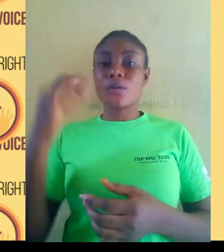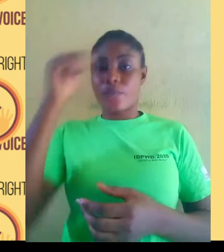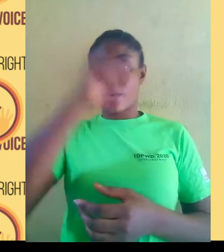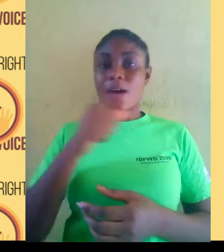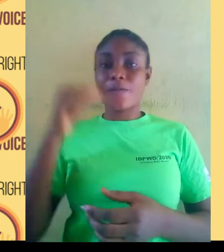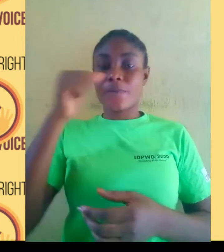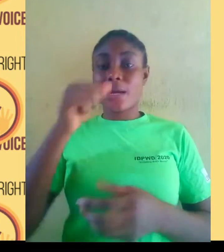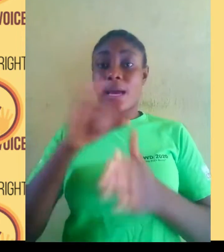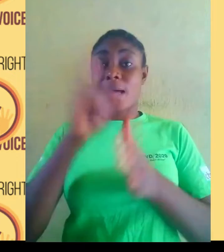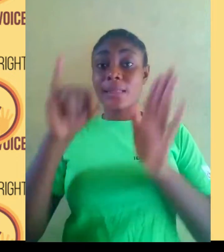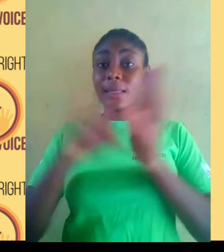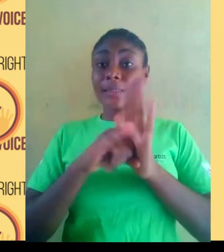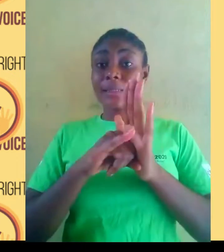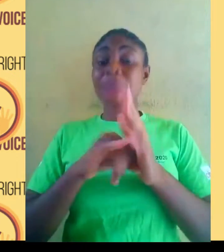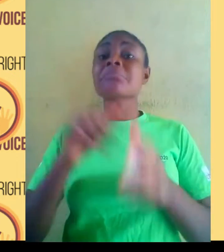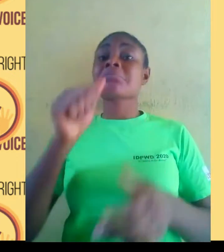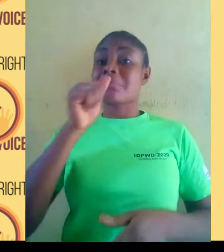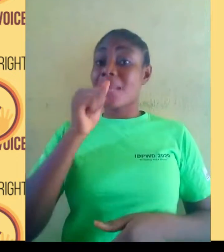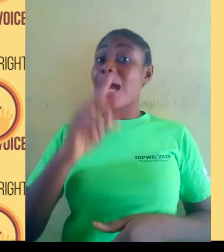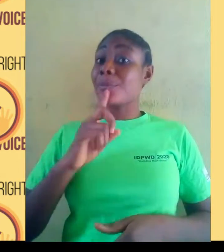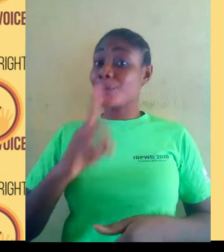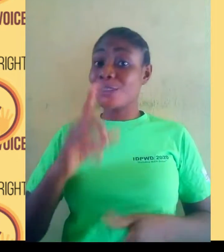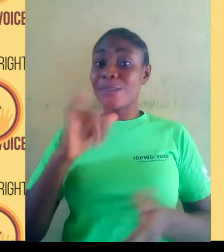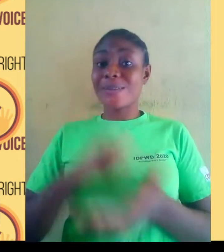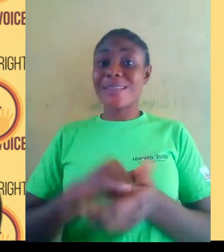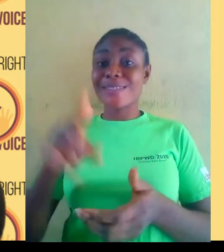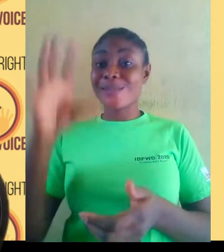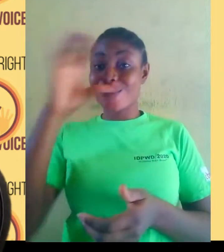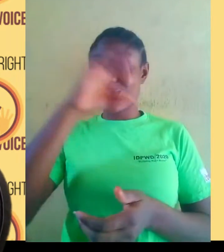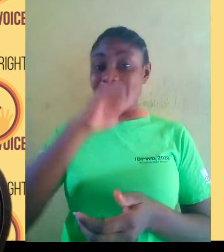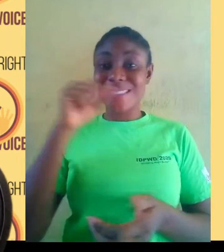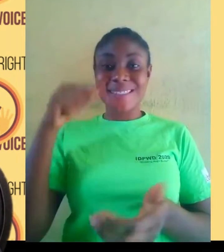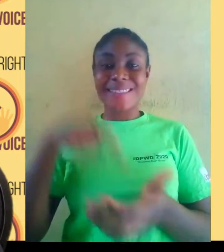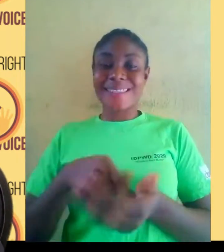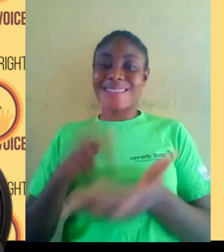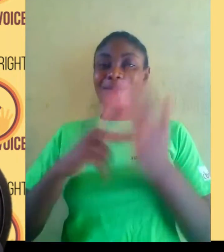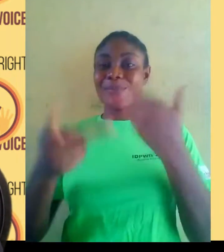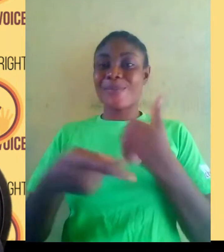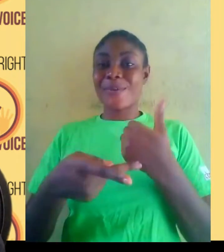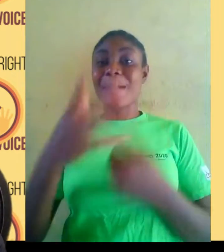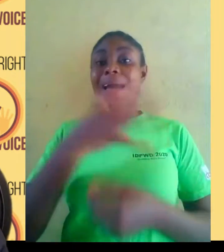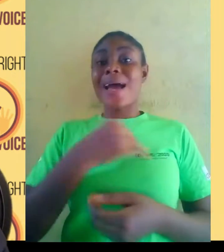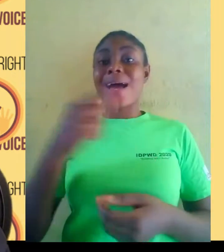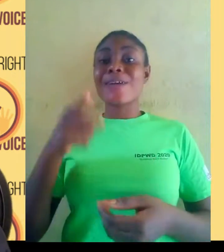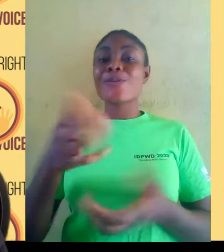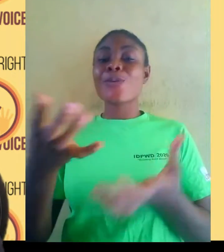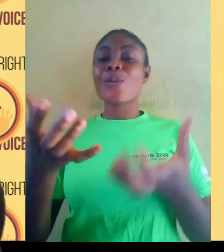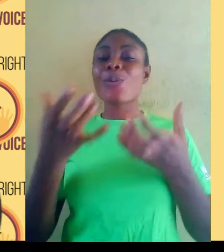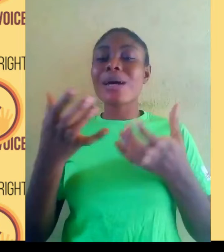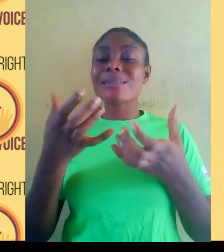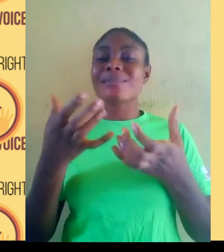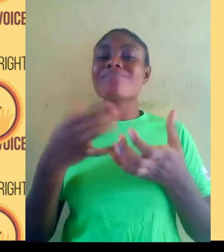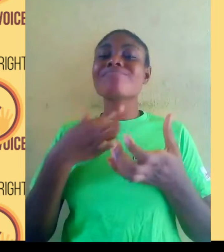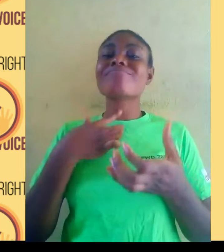Identity. And I'm sure that you've missed this program and that you are longing to